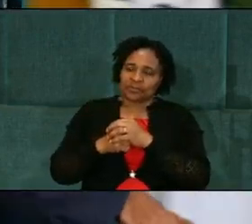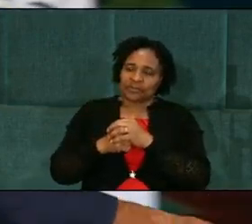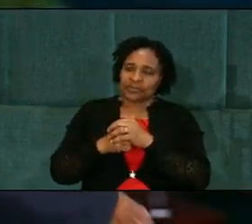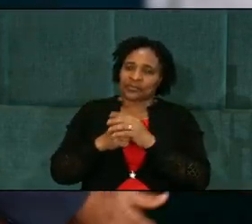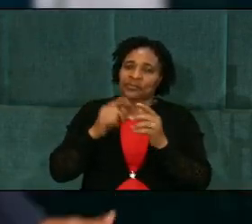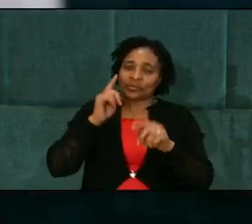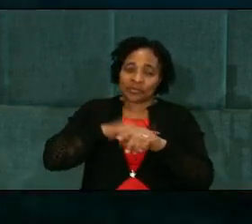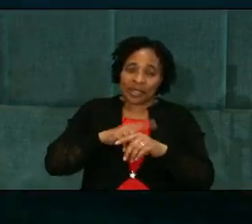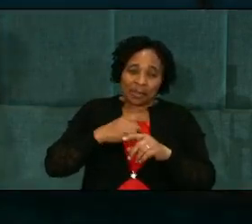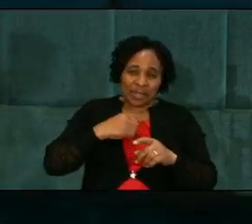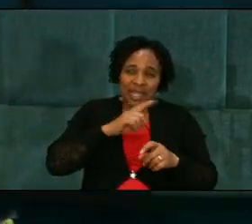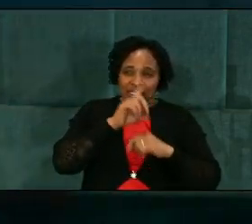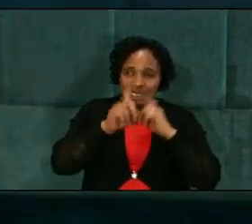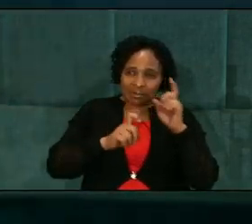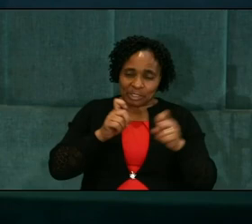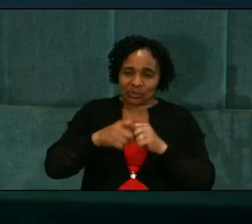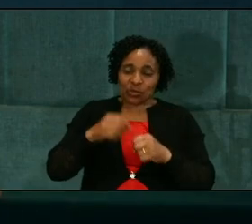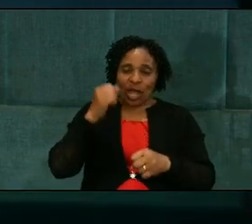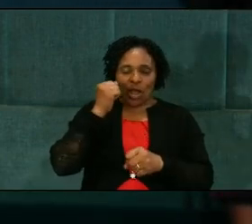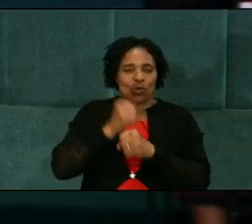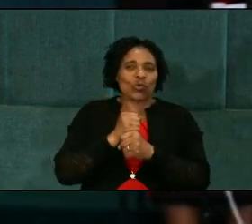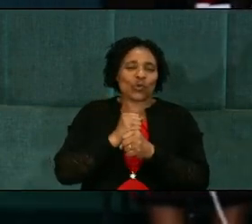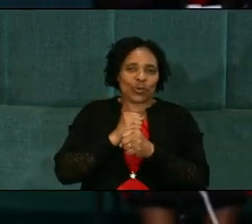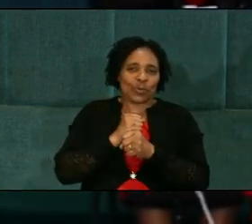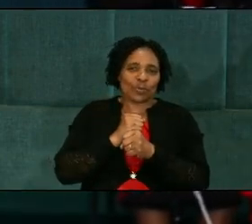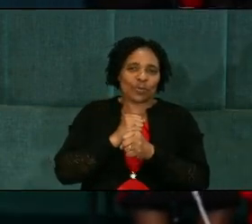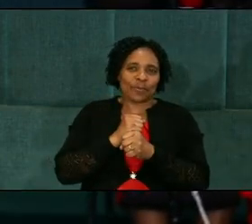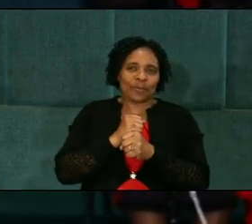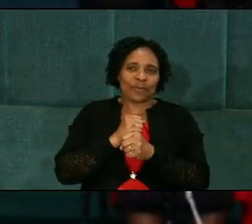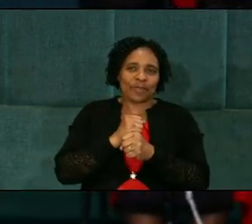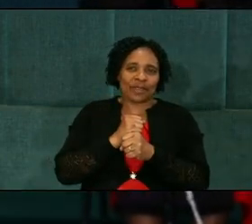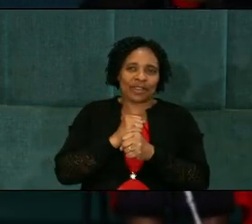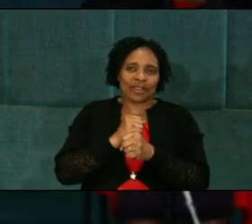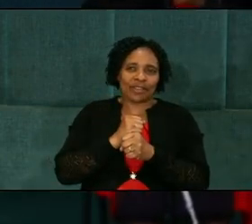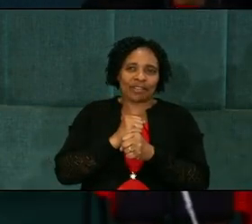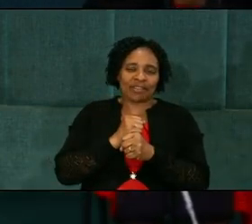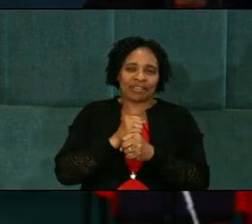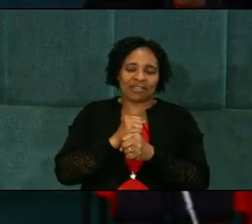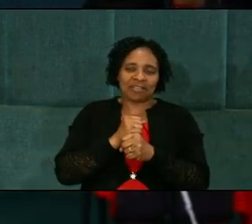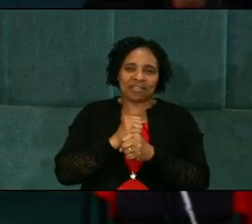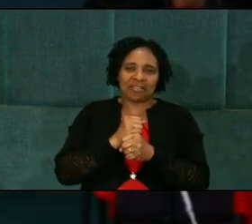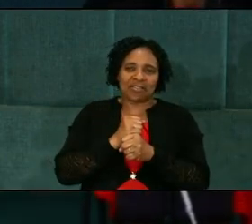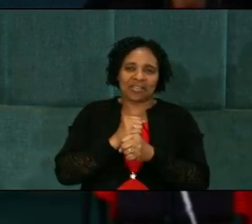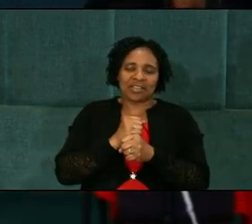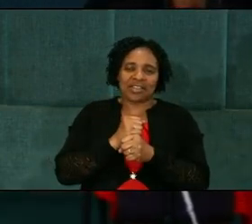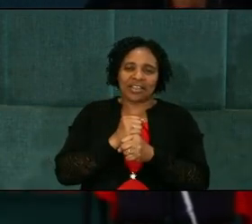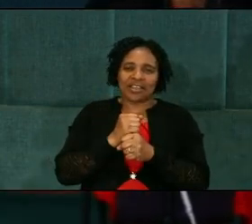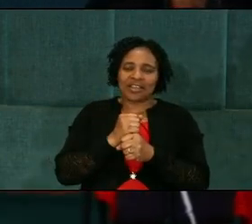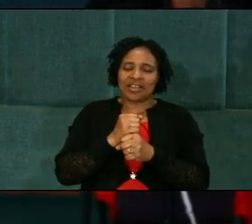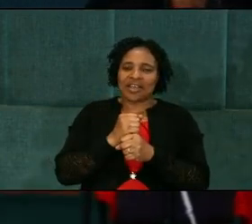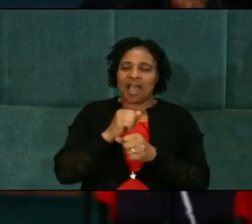examination, if you ever do an autopsy on these church,